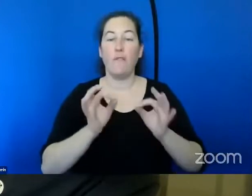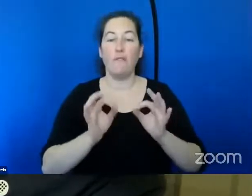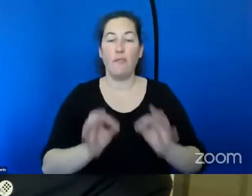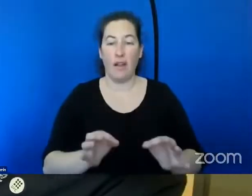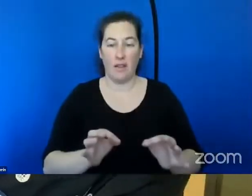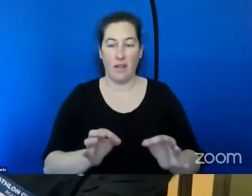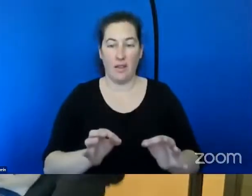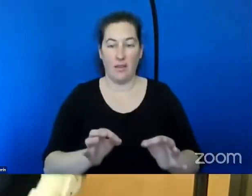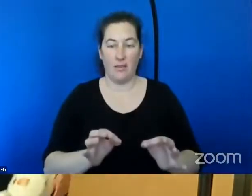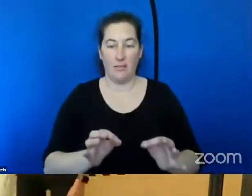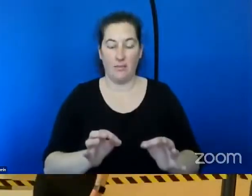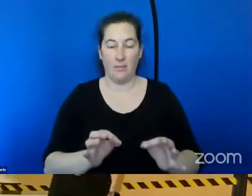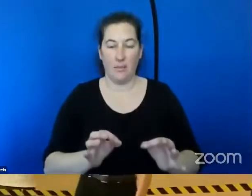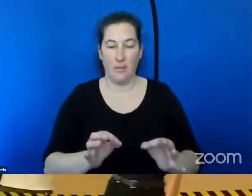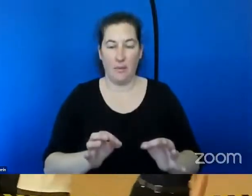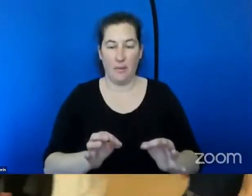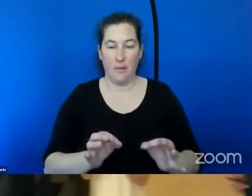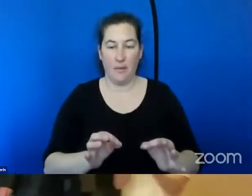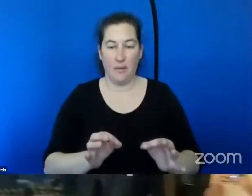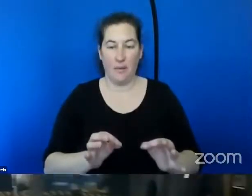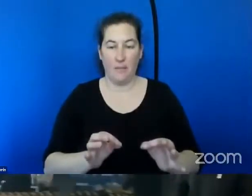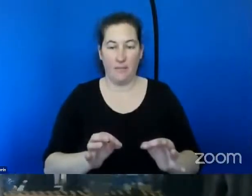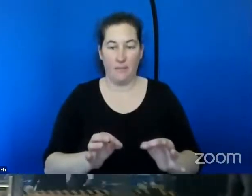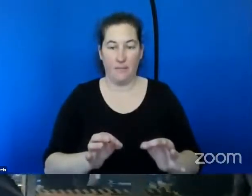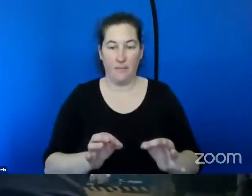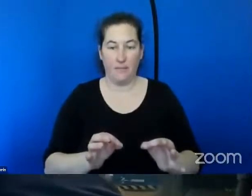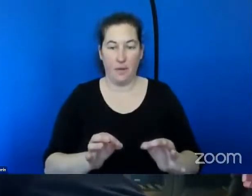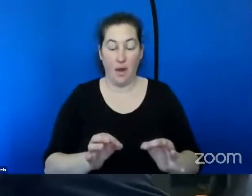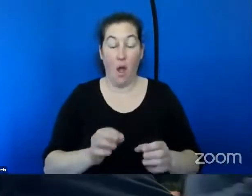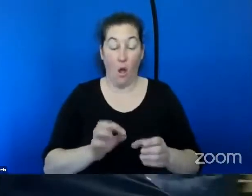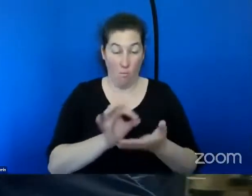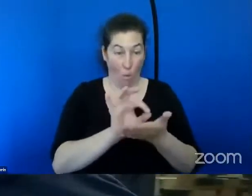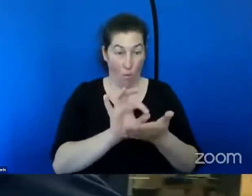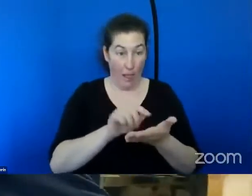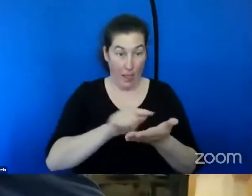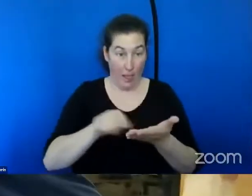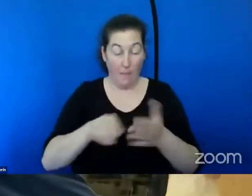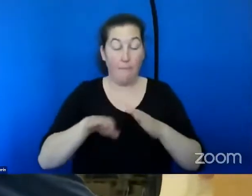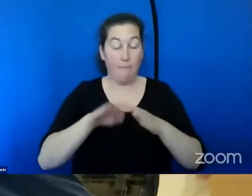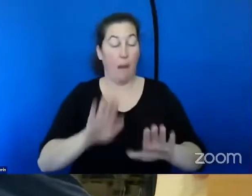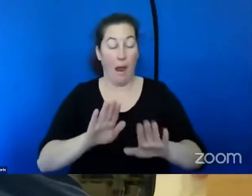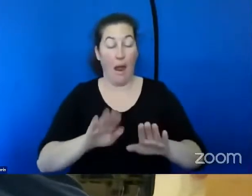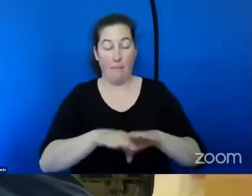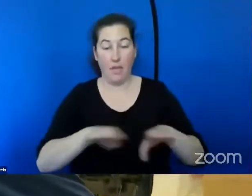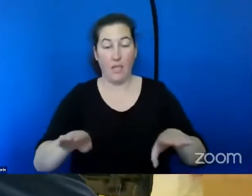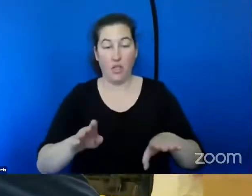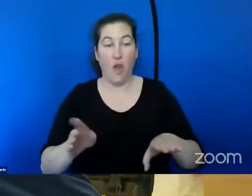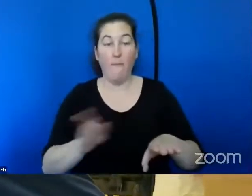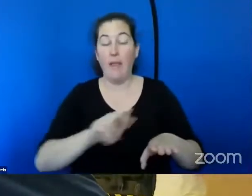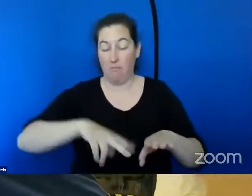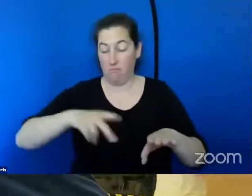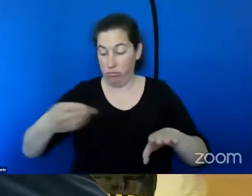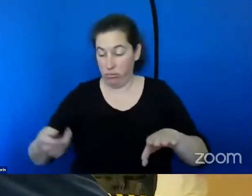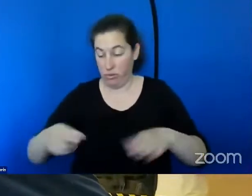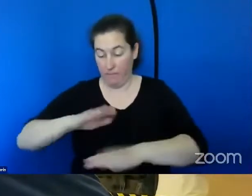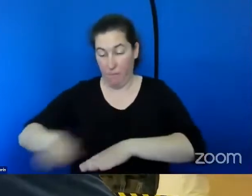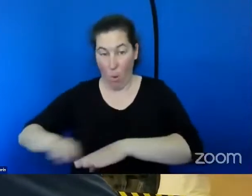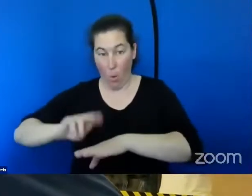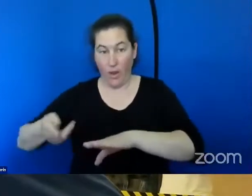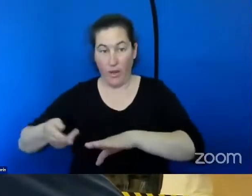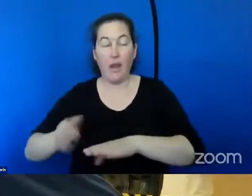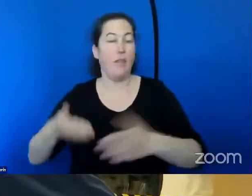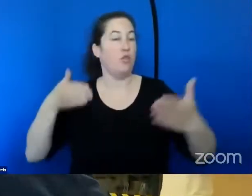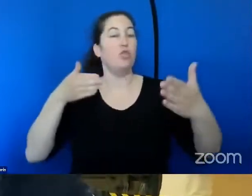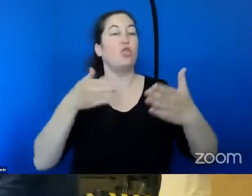Kyle also controls his prosthesis with residual muscles, but the muscle activity is sensed in the